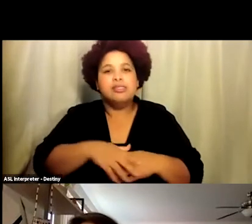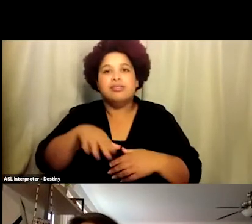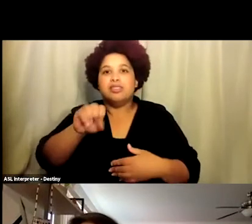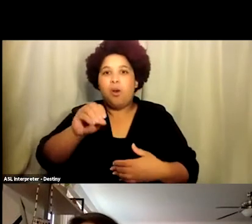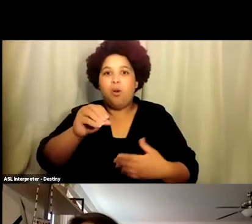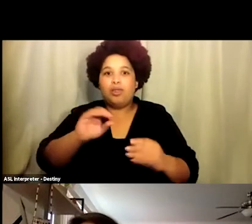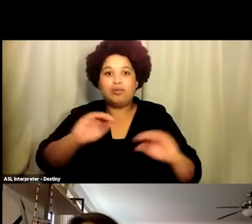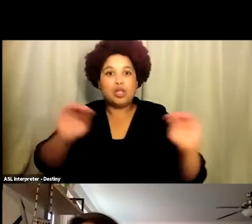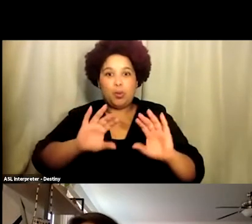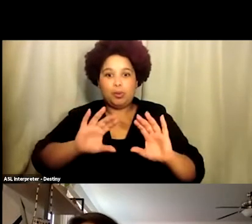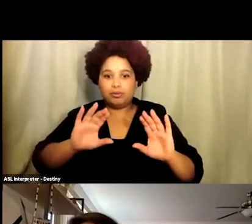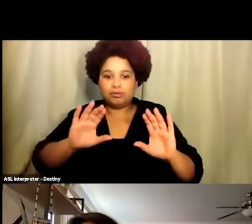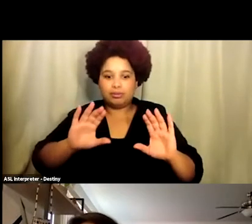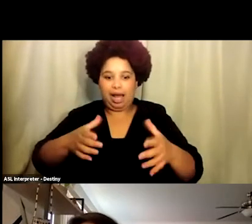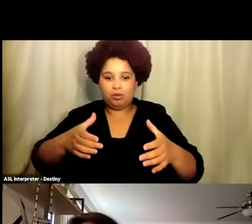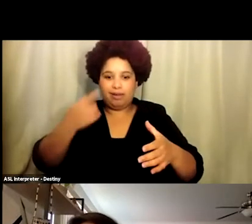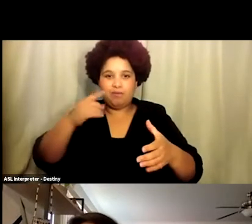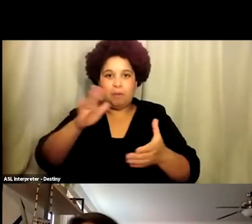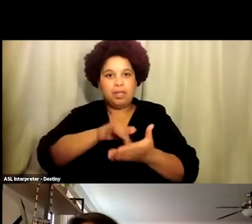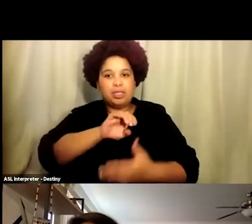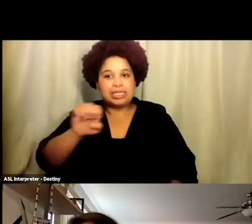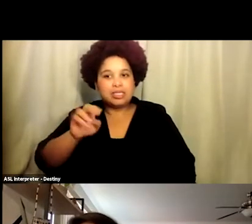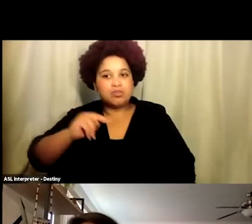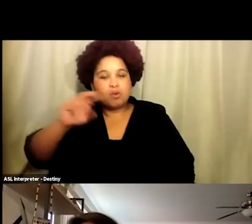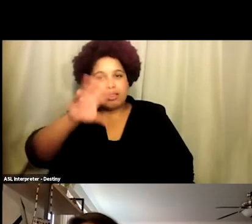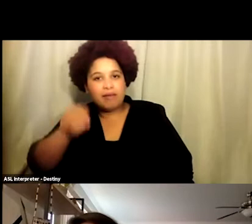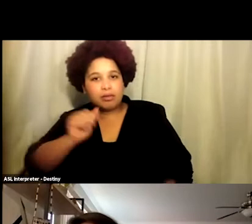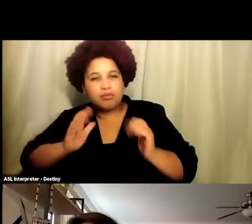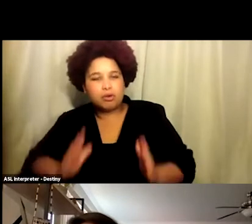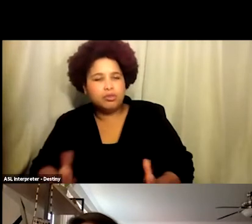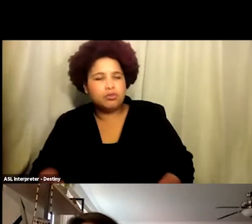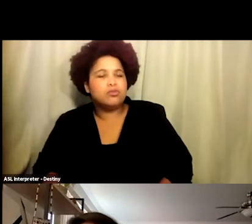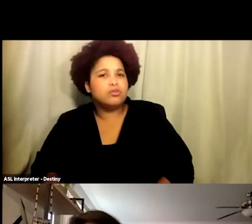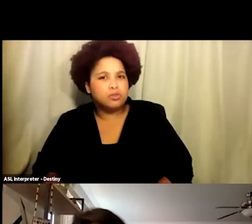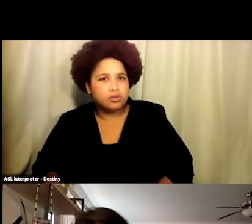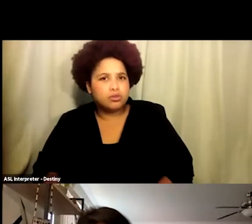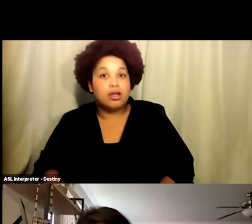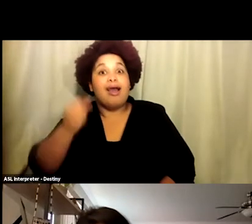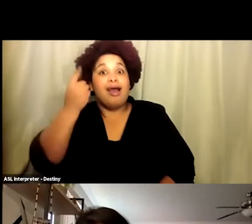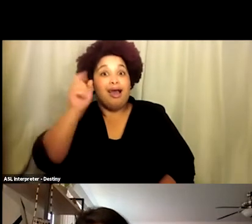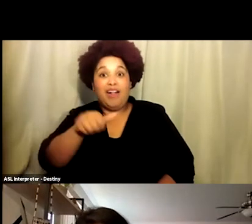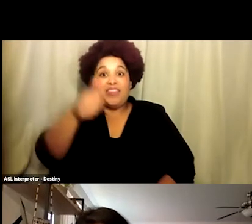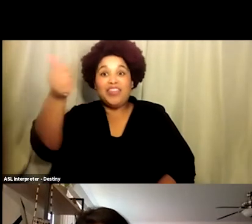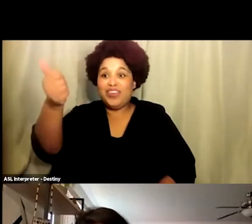There was no category for Middle Eastern North African performers, whereas